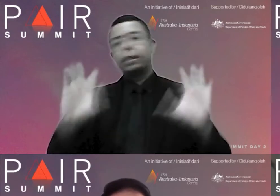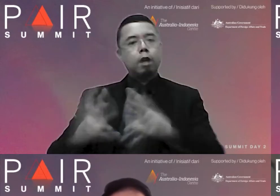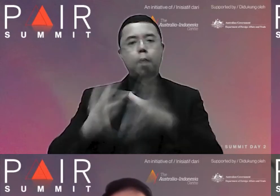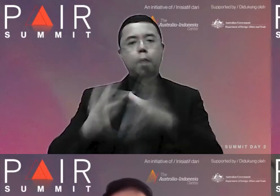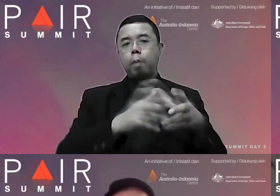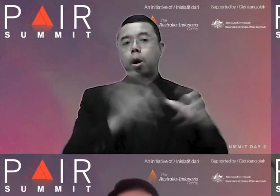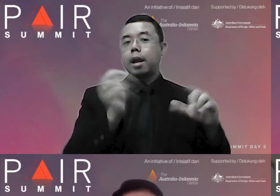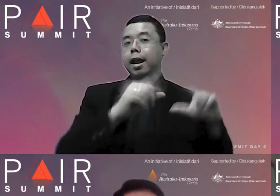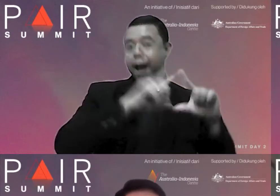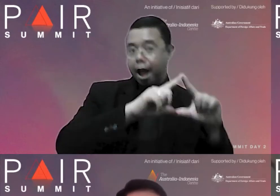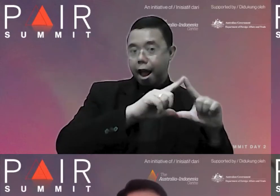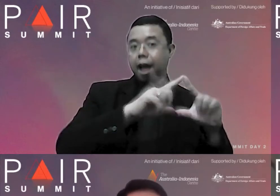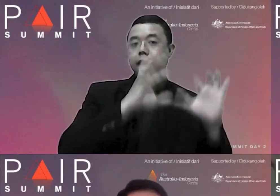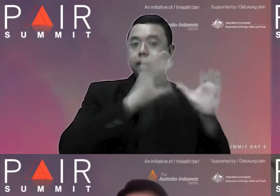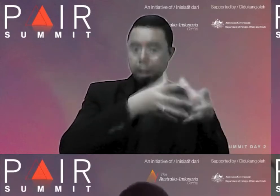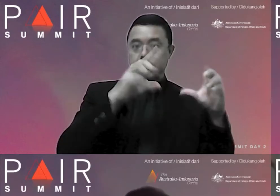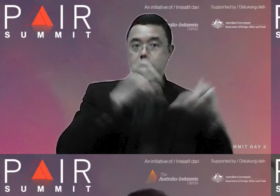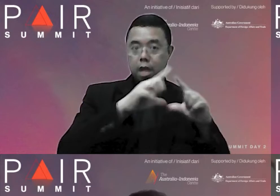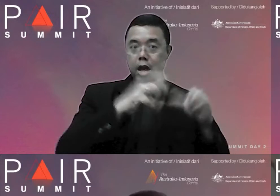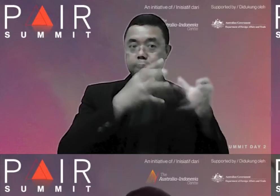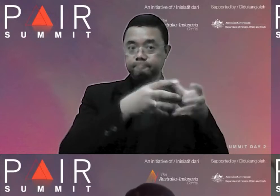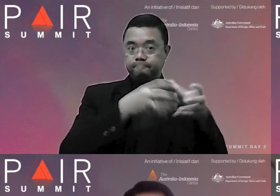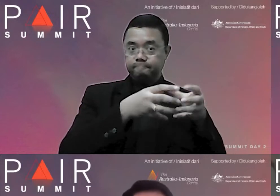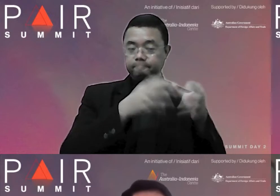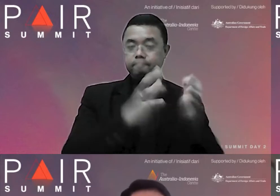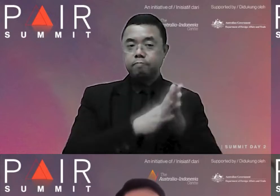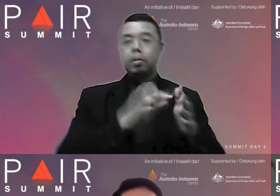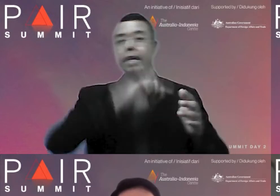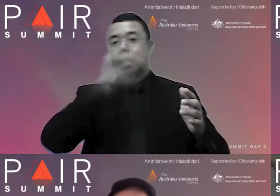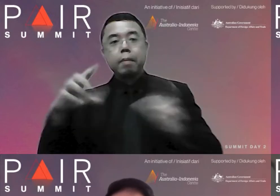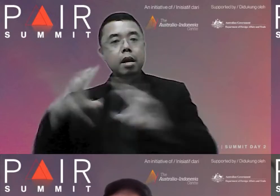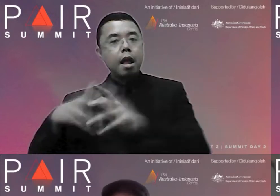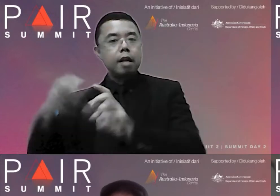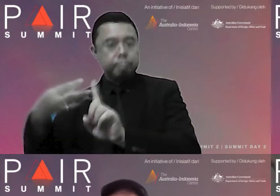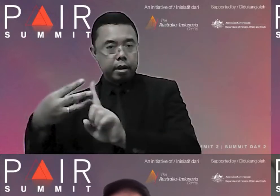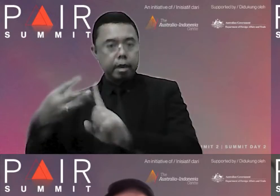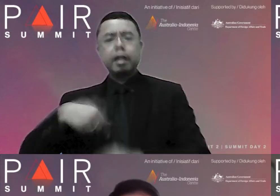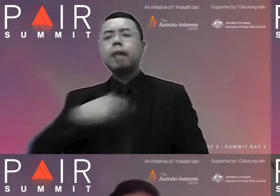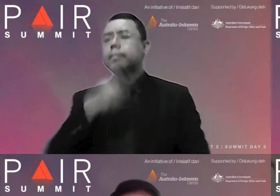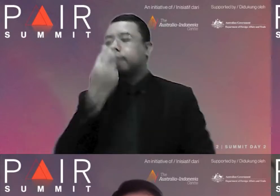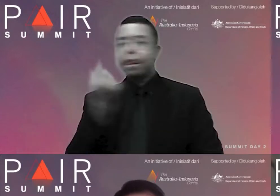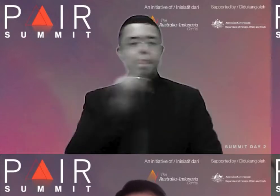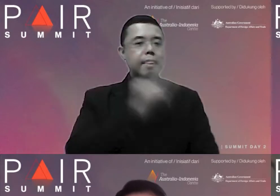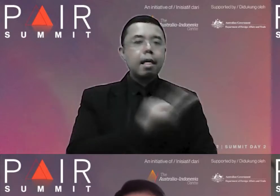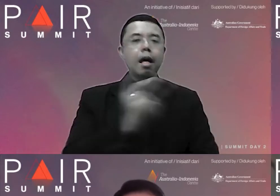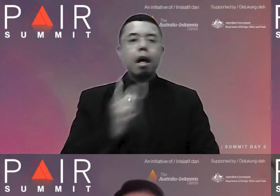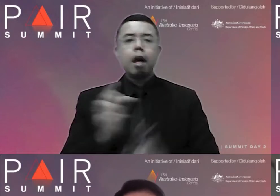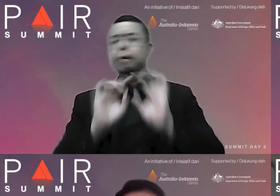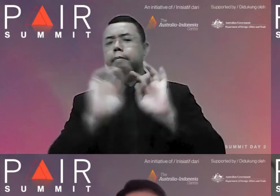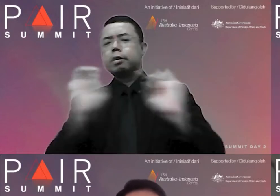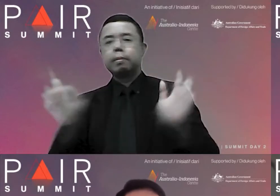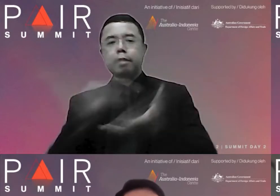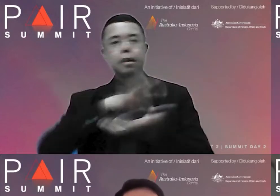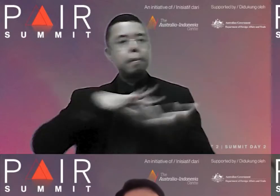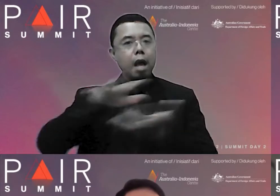until class D. And we found that there are a number of factors. Number one is that